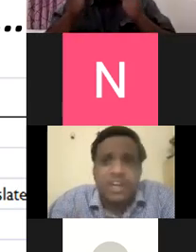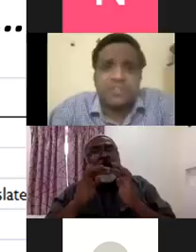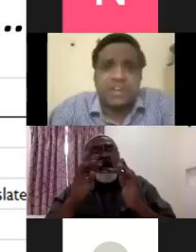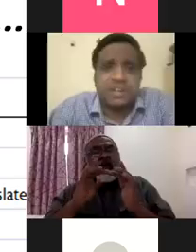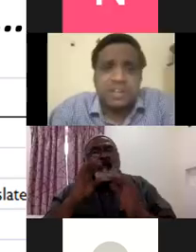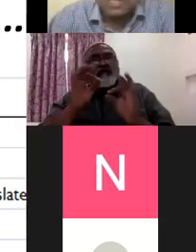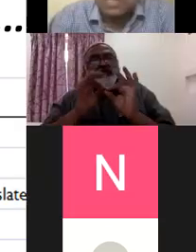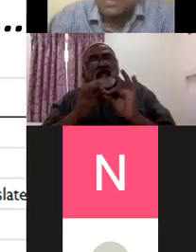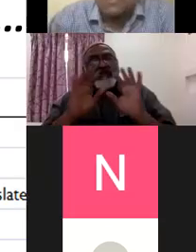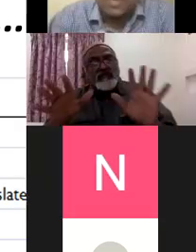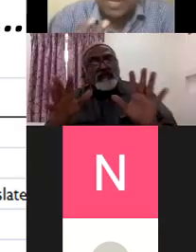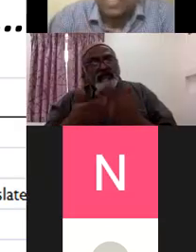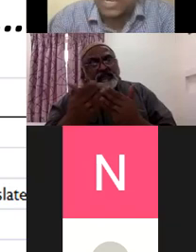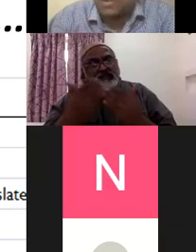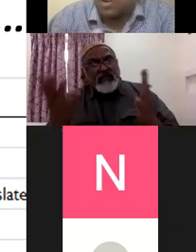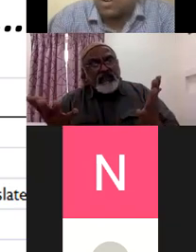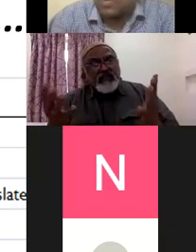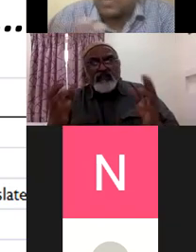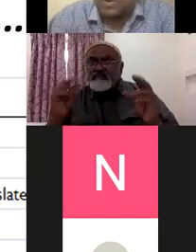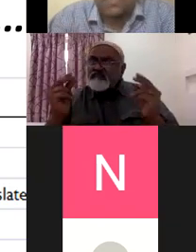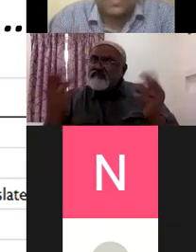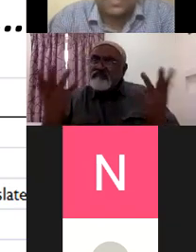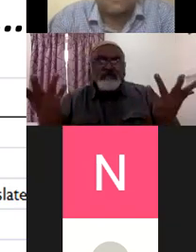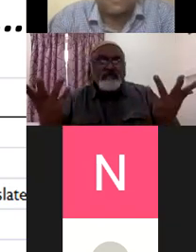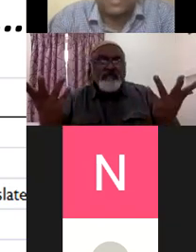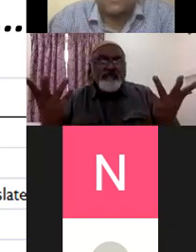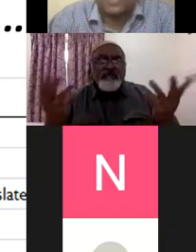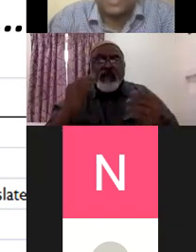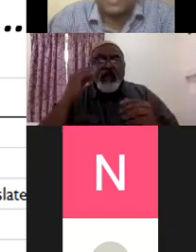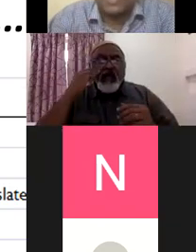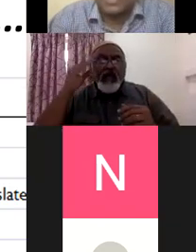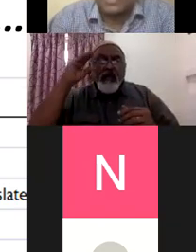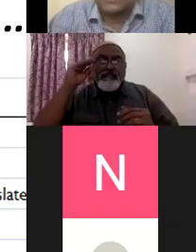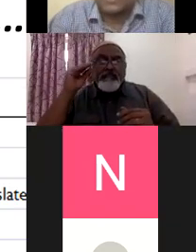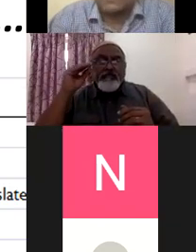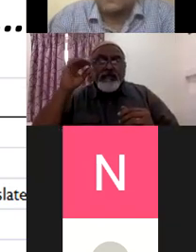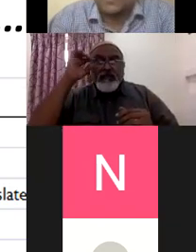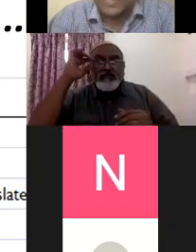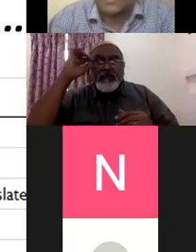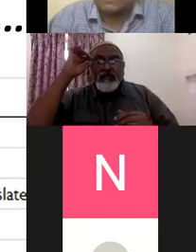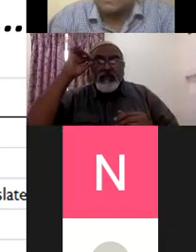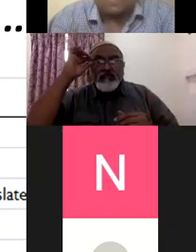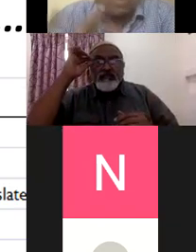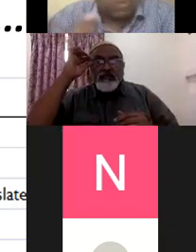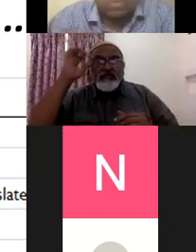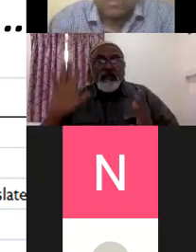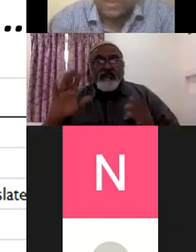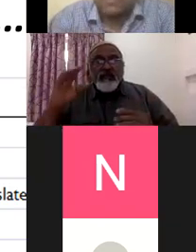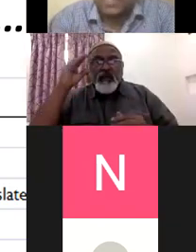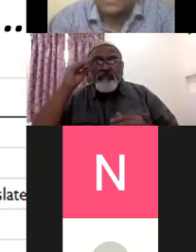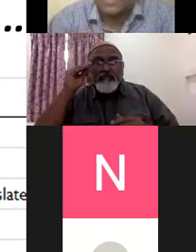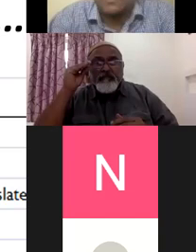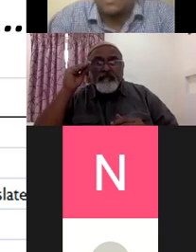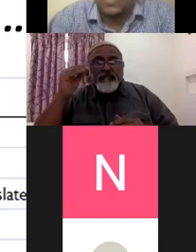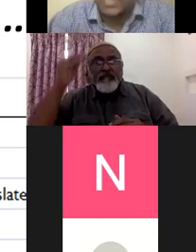Very, very difficult. Similarly, weak eyesight. A lot of us are here wearing specs. If you have